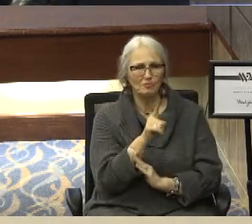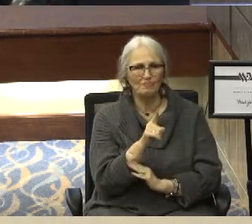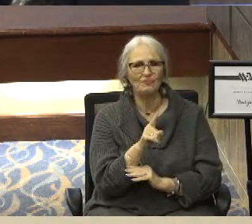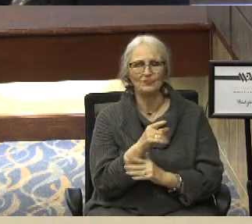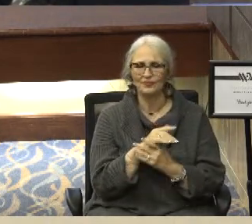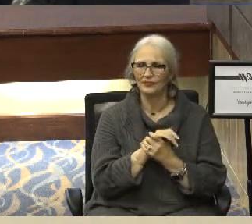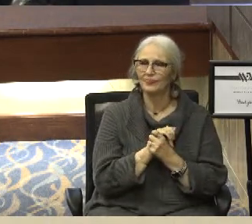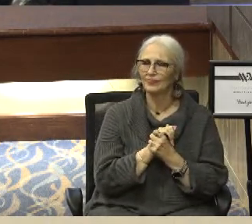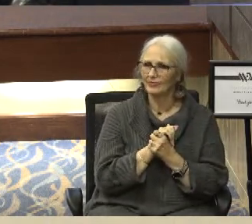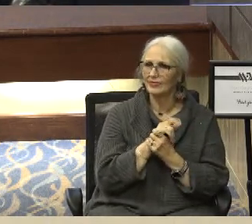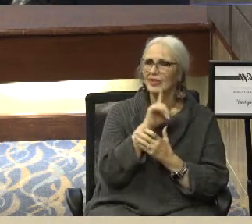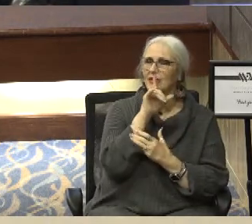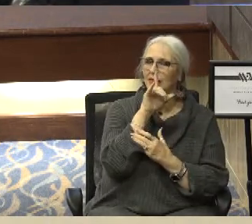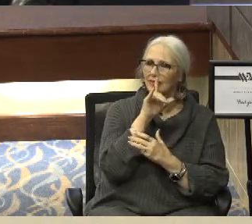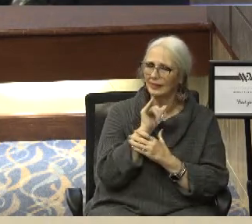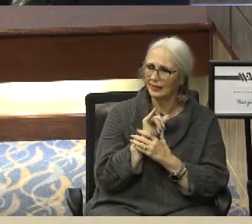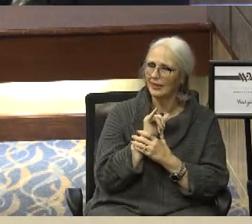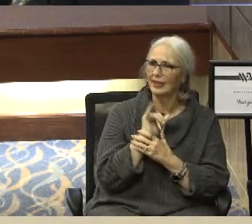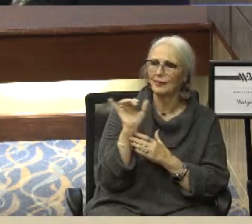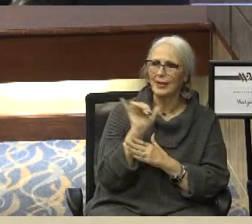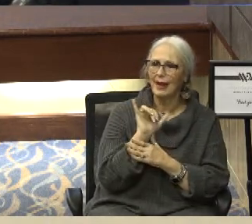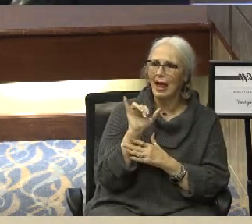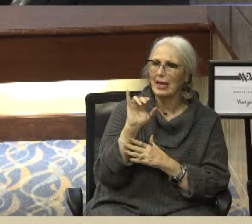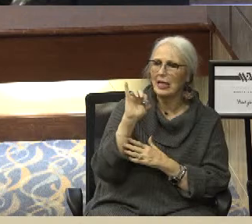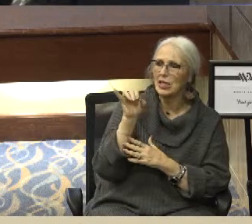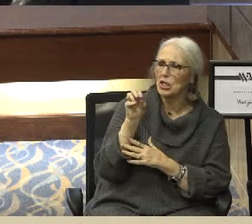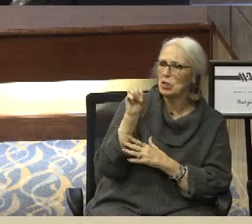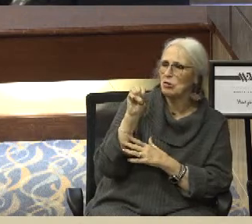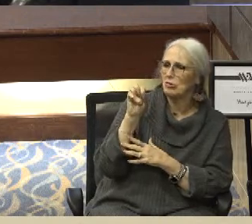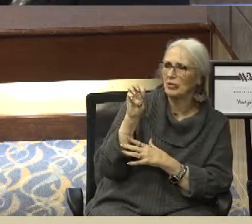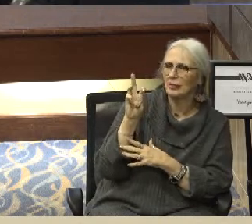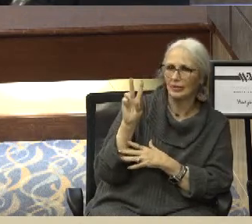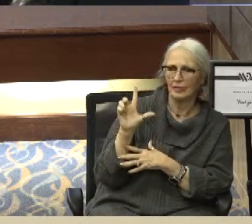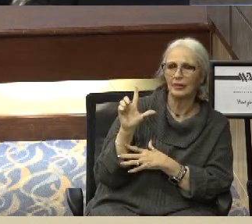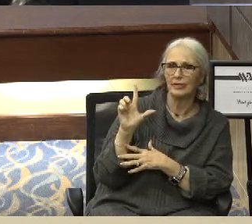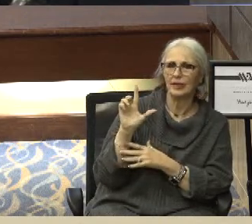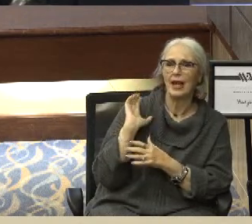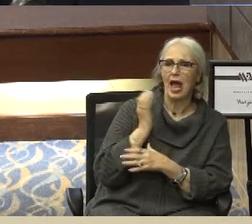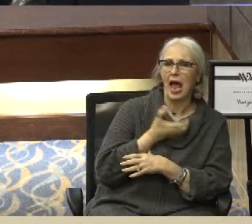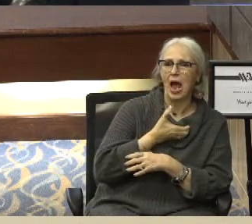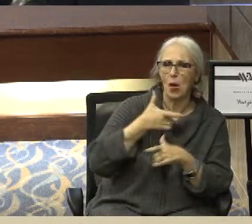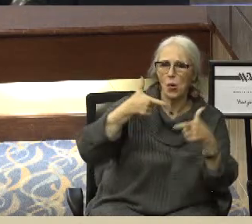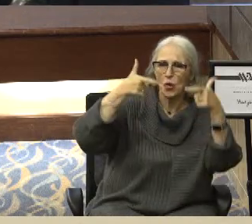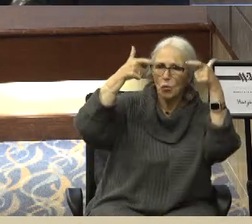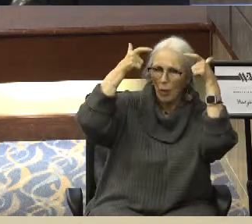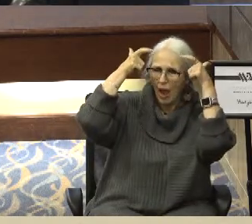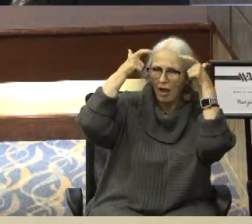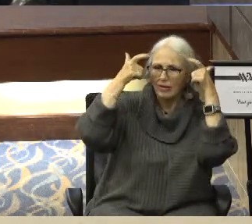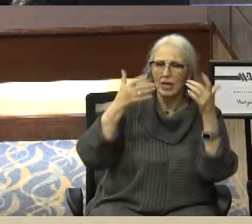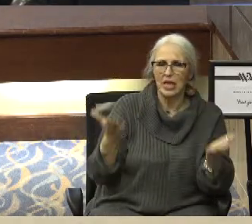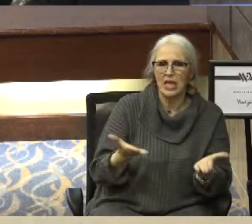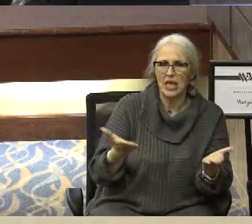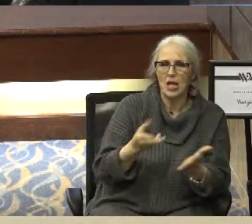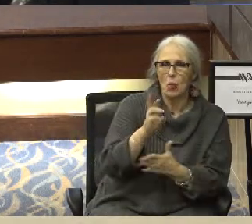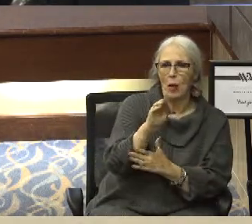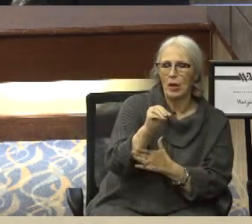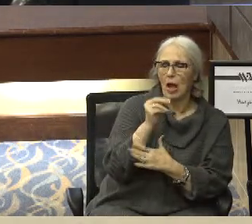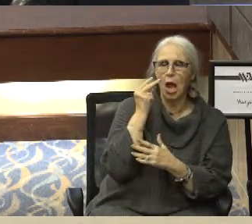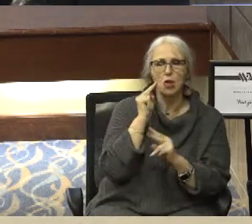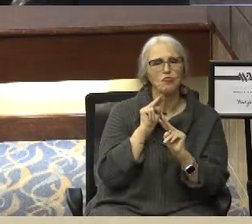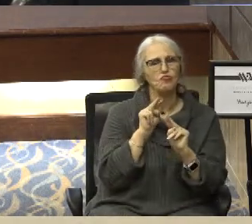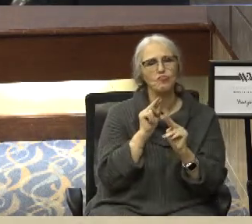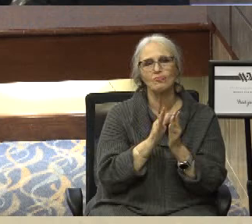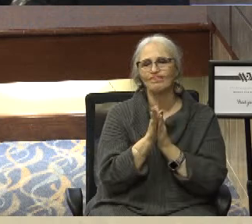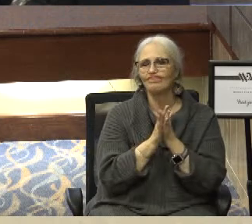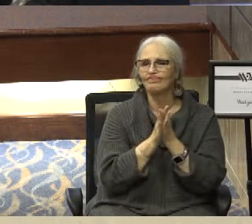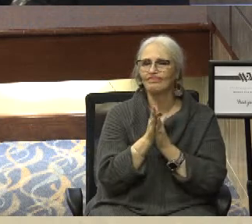Bearfield said, that this will be a jewel in the crown of Waco. So thanks to everybody's hard work on this, and look forward to seeing us